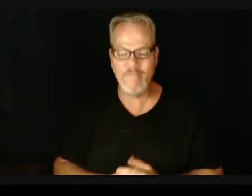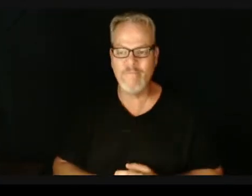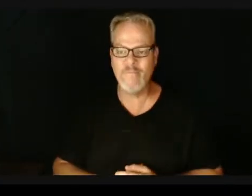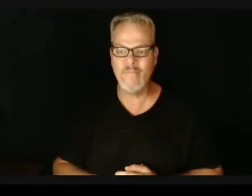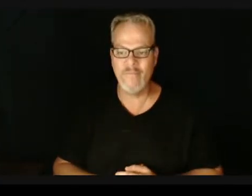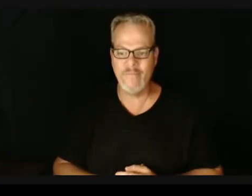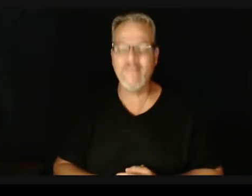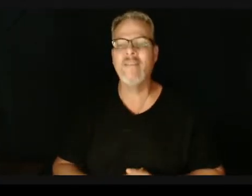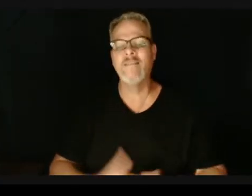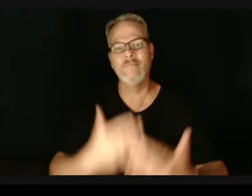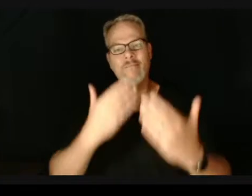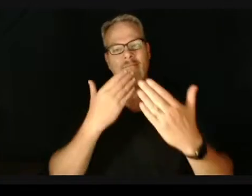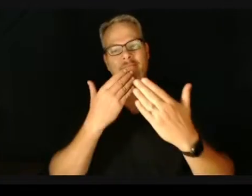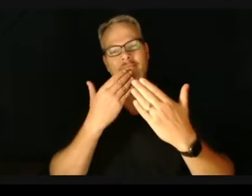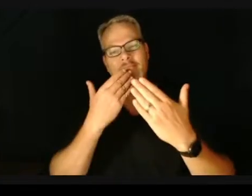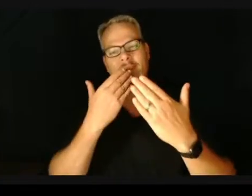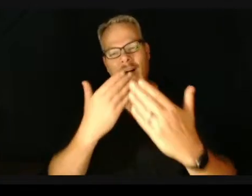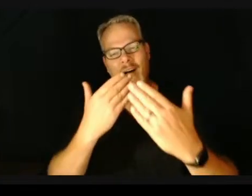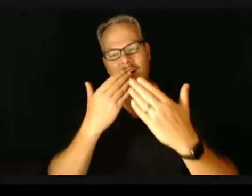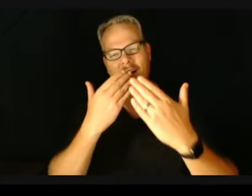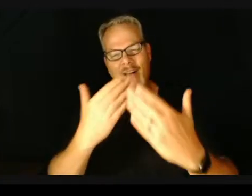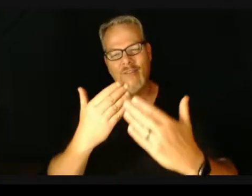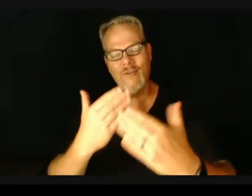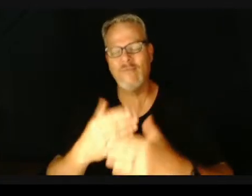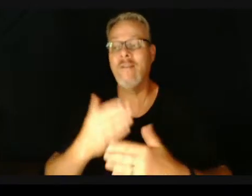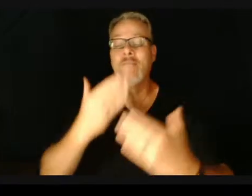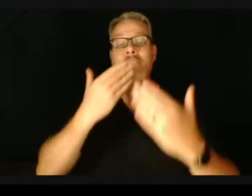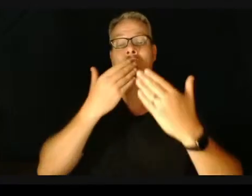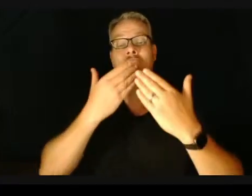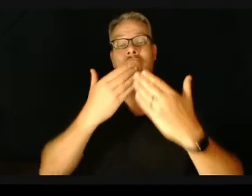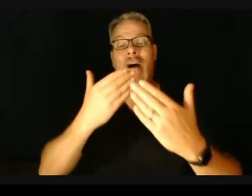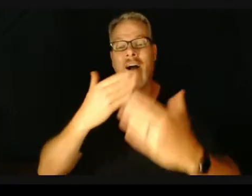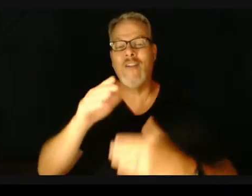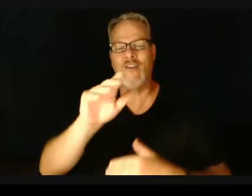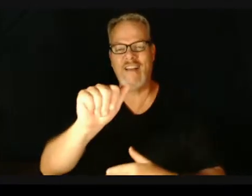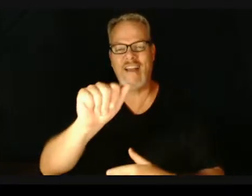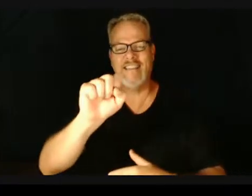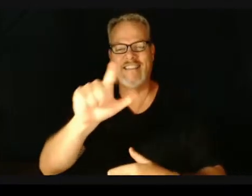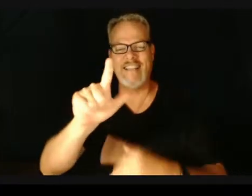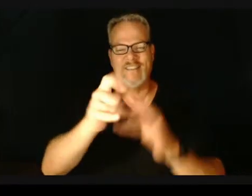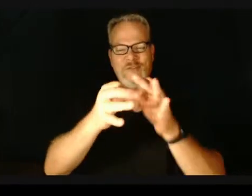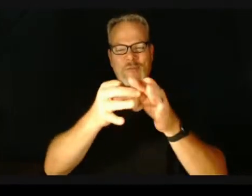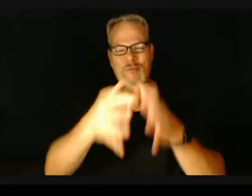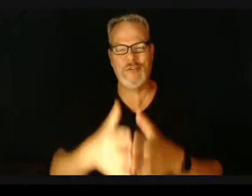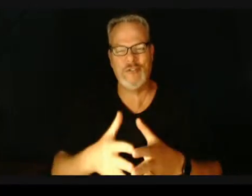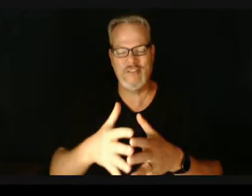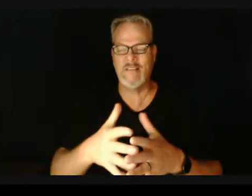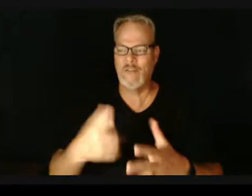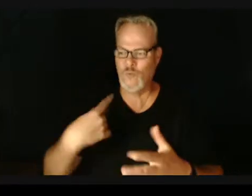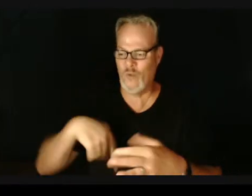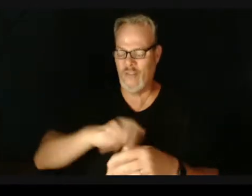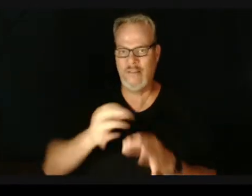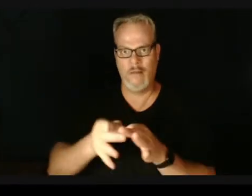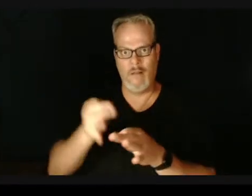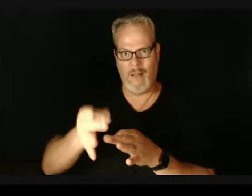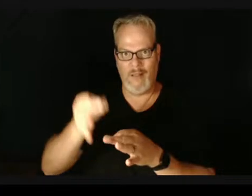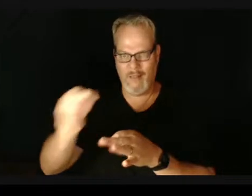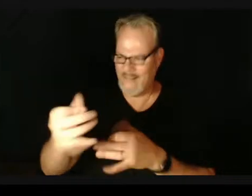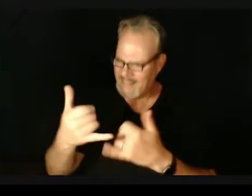So yeah, mahalo everyone. Mahalo to our ASL interpreters. We're a little bit over our time here today, and they're still going strong. Appreciate you